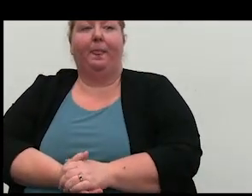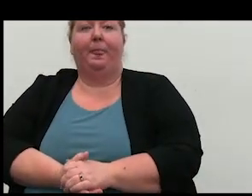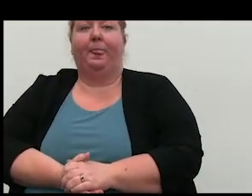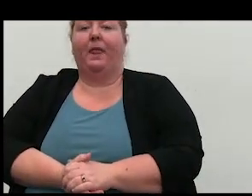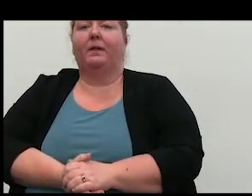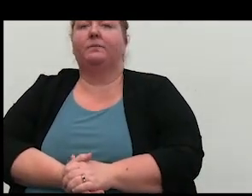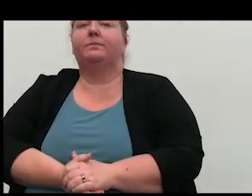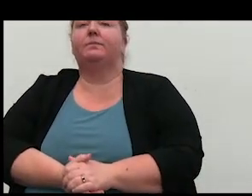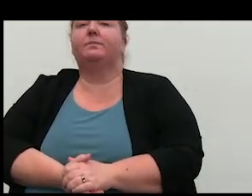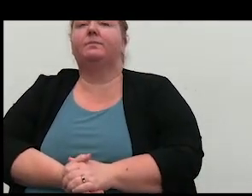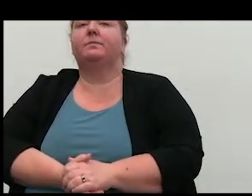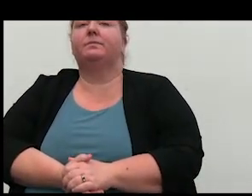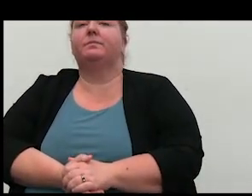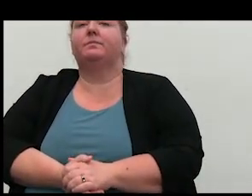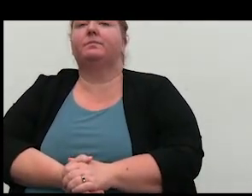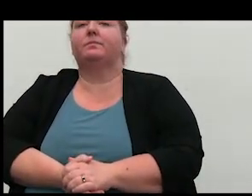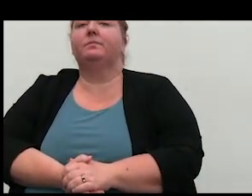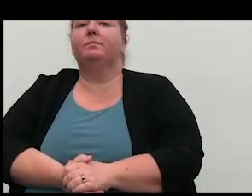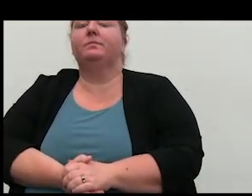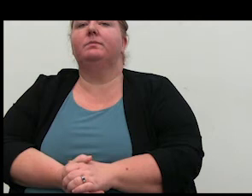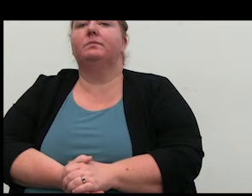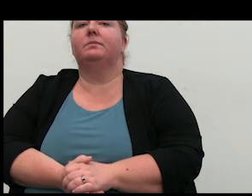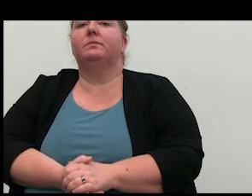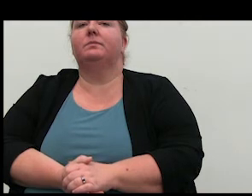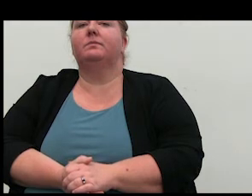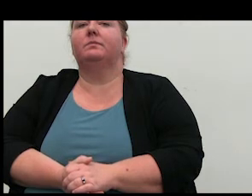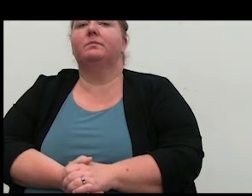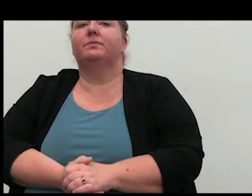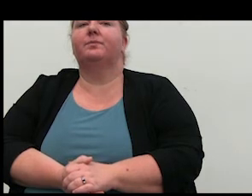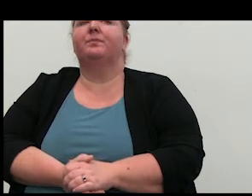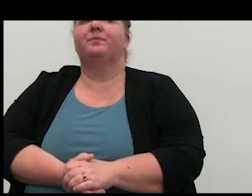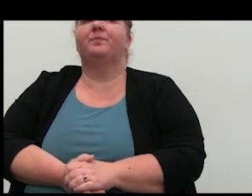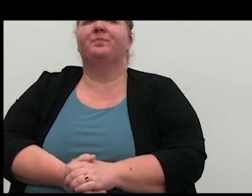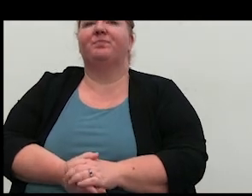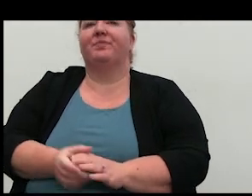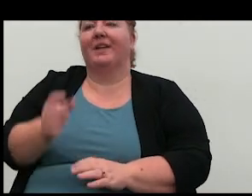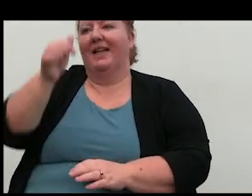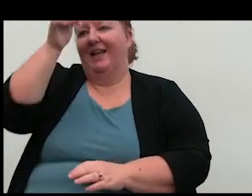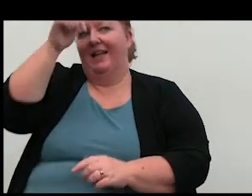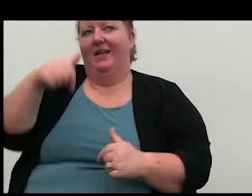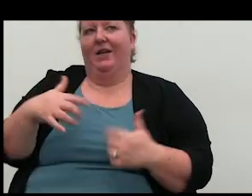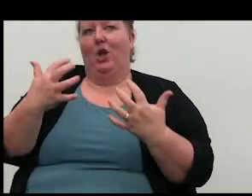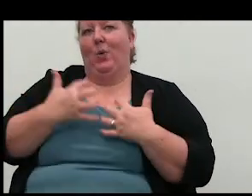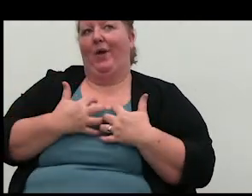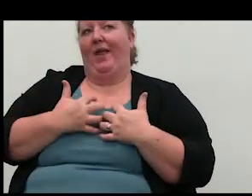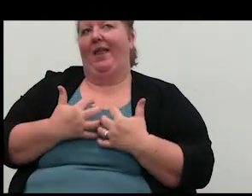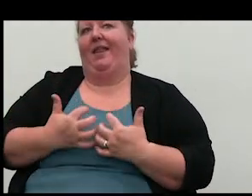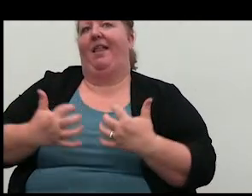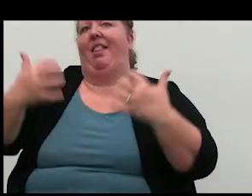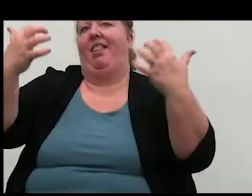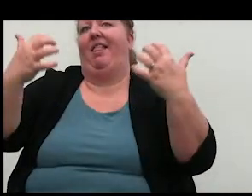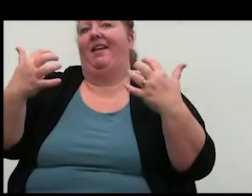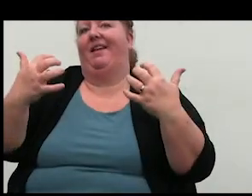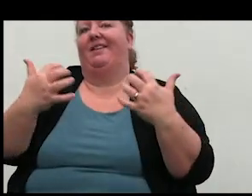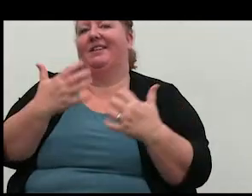So I say I'm quite happy to just get opinions. You don't have to. I know we're in a lecture, but you don't have to answer questions.